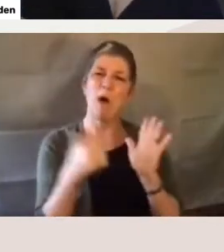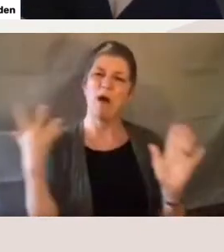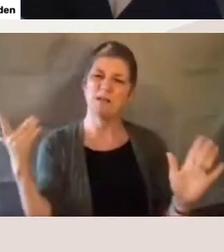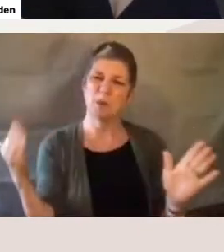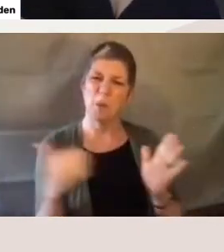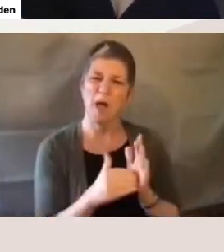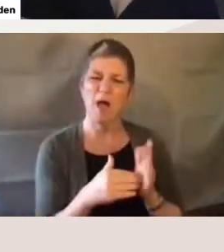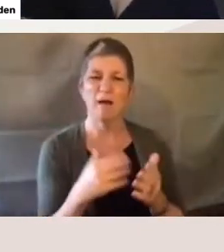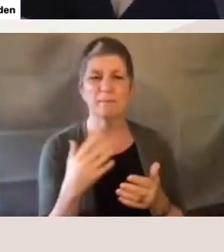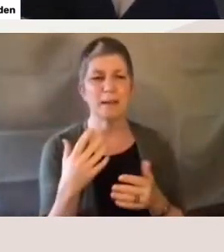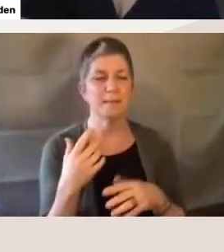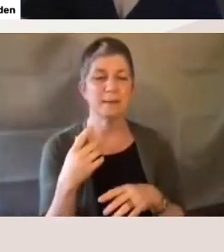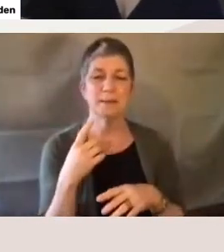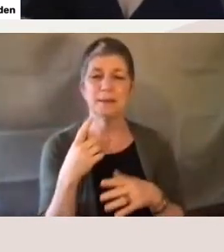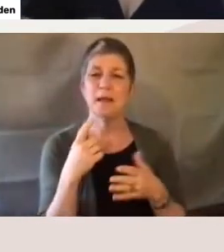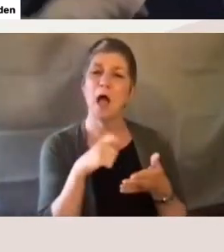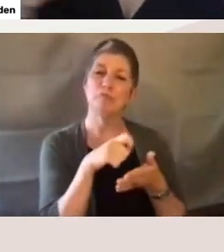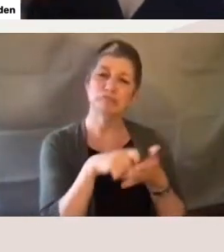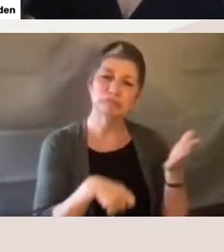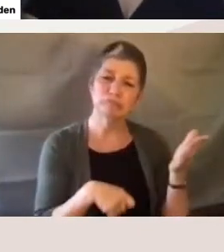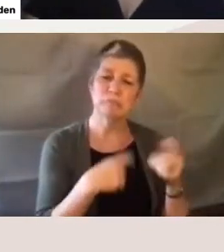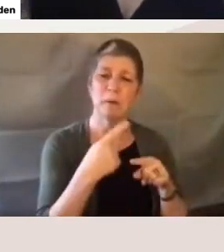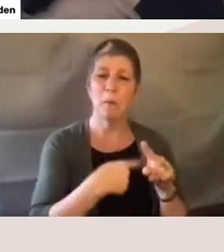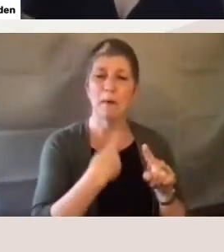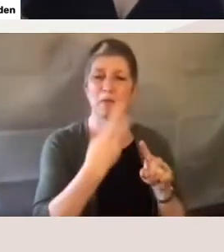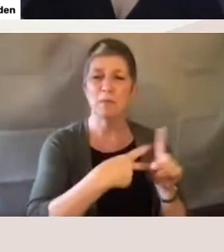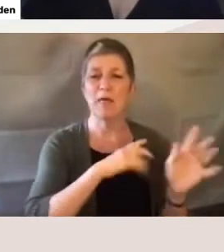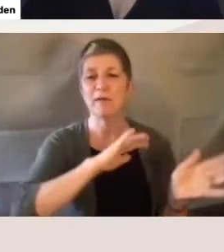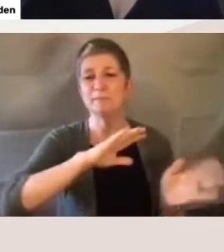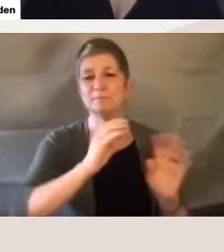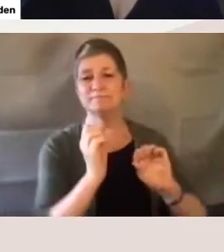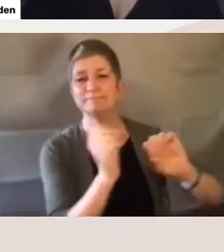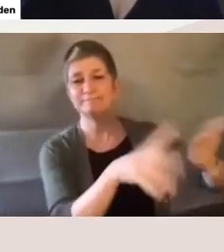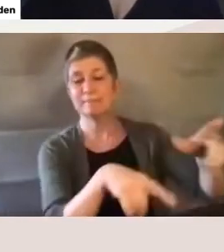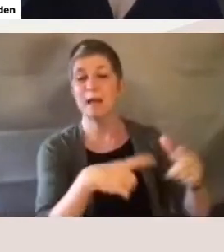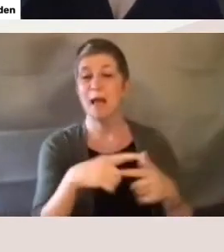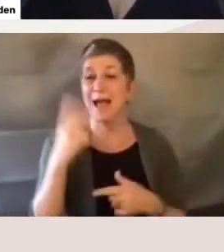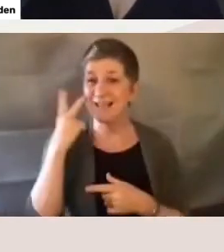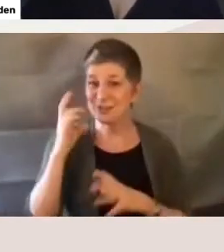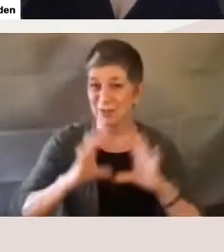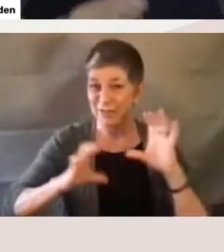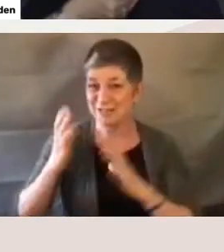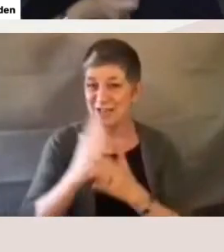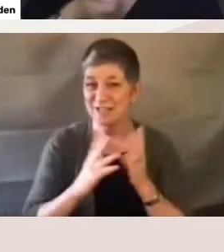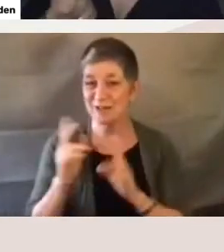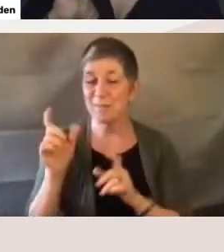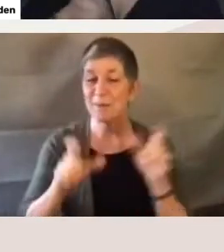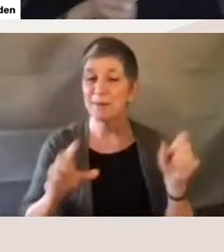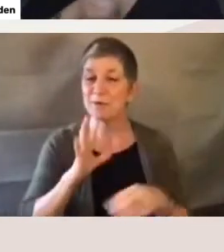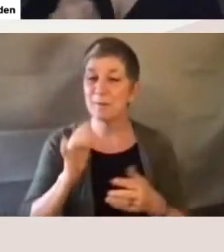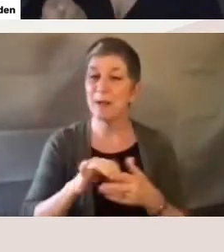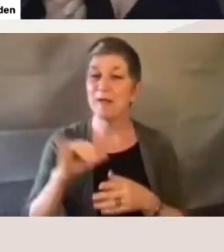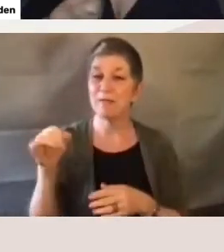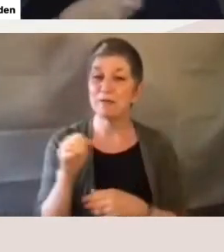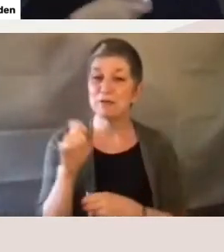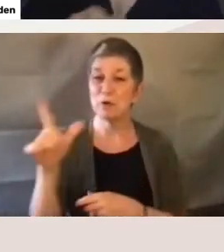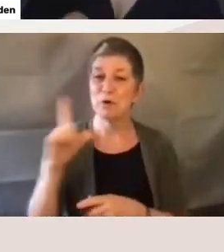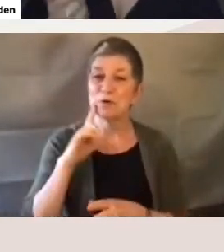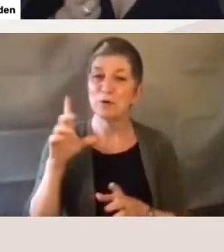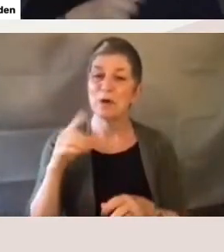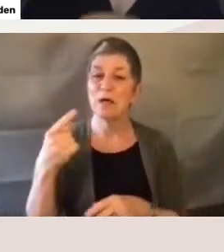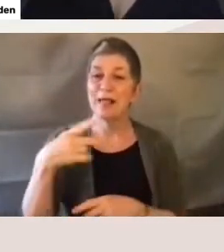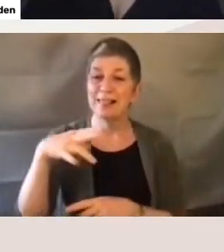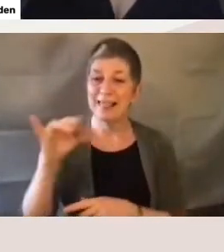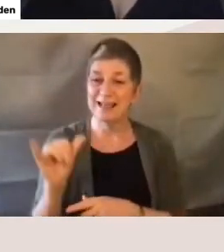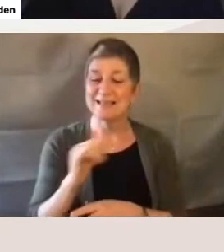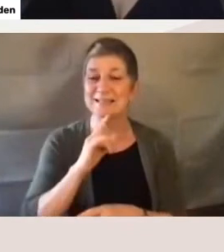go for a month or two and then I put it away. But I saw in the chat, people are talking about some of the journals that are out there that you can do the legacy ones and